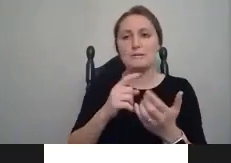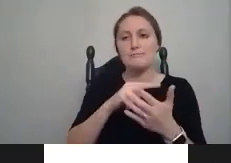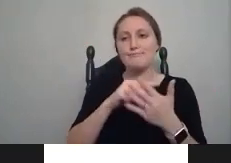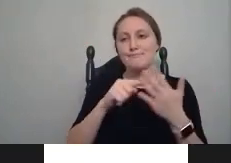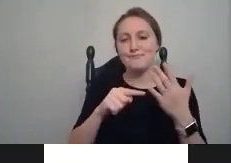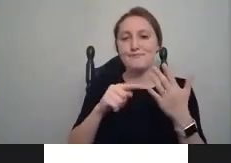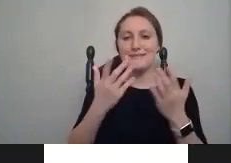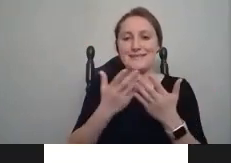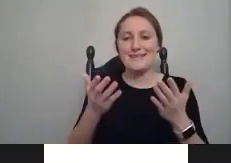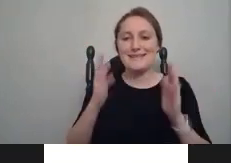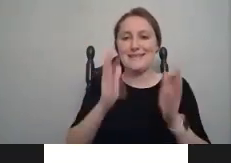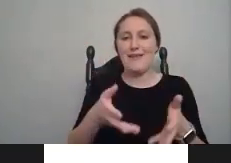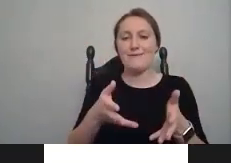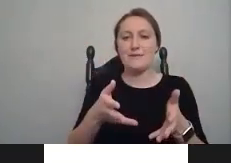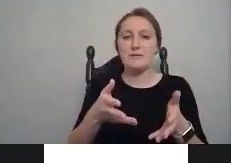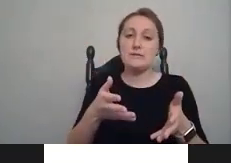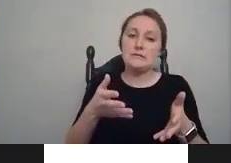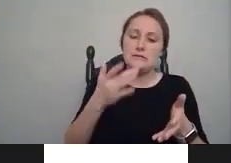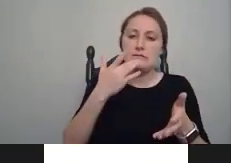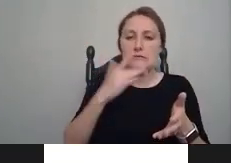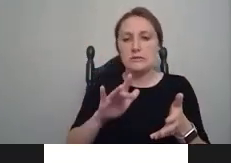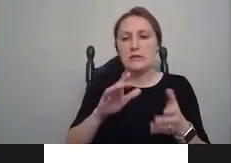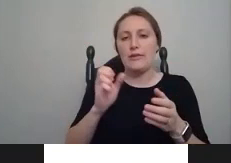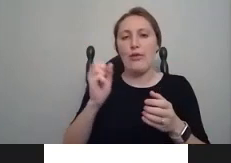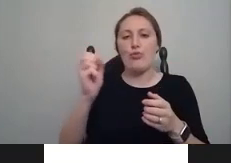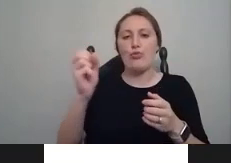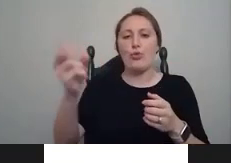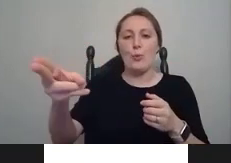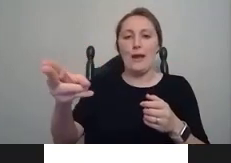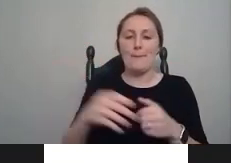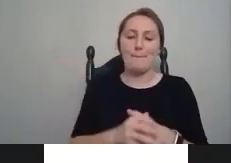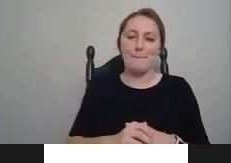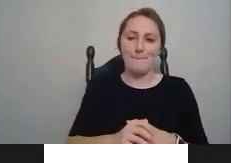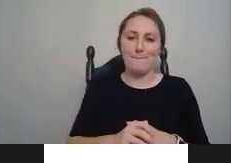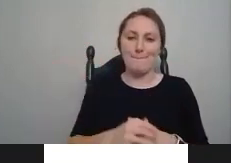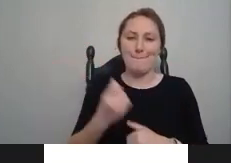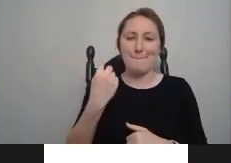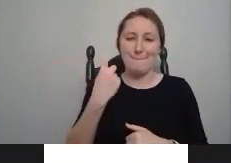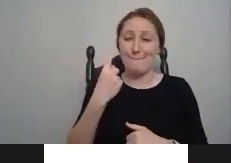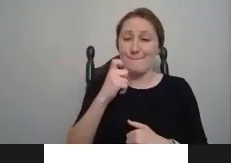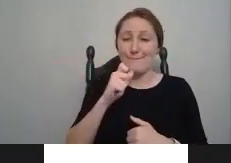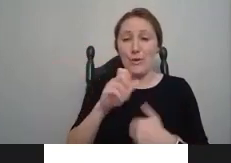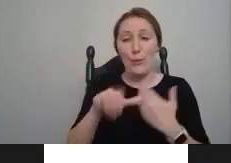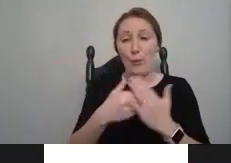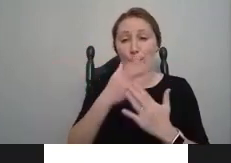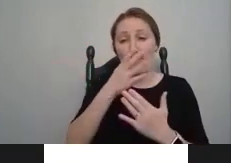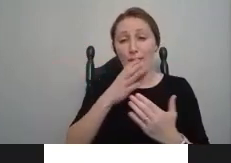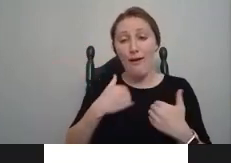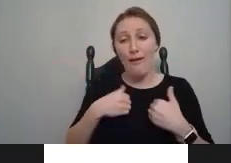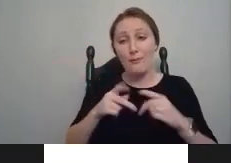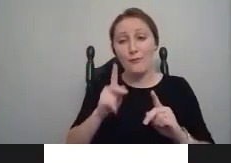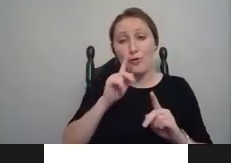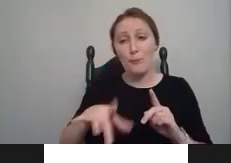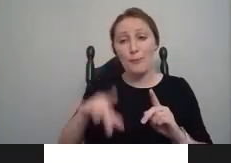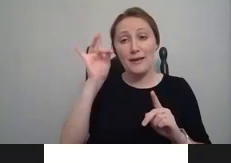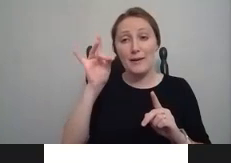left behind, unfortunately was discarded. And I understand that not all parents had an opportunity to pick up some